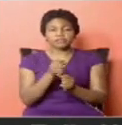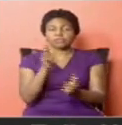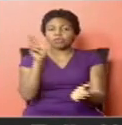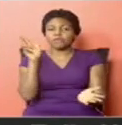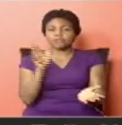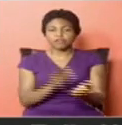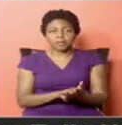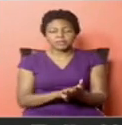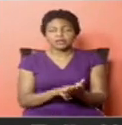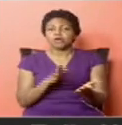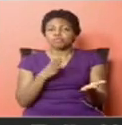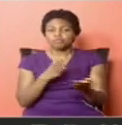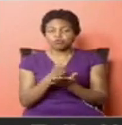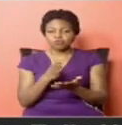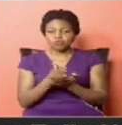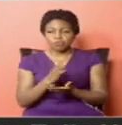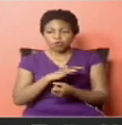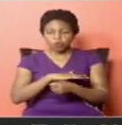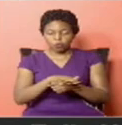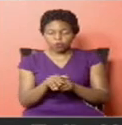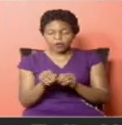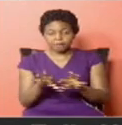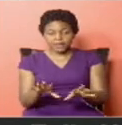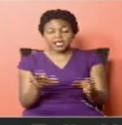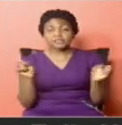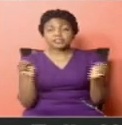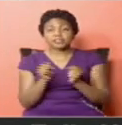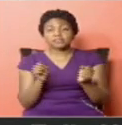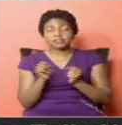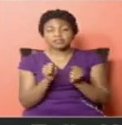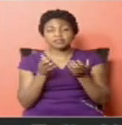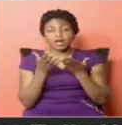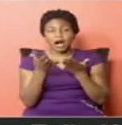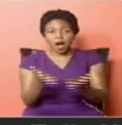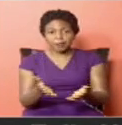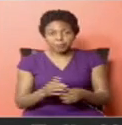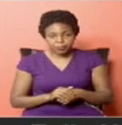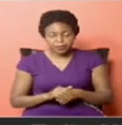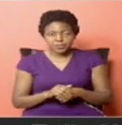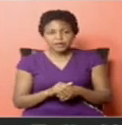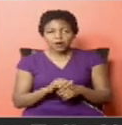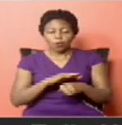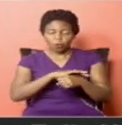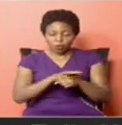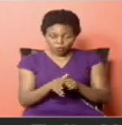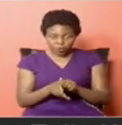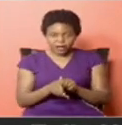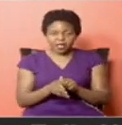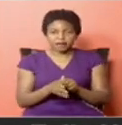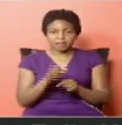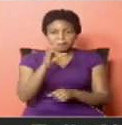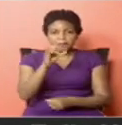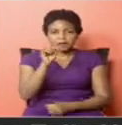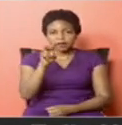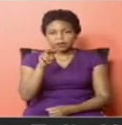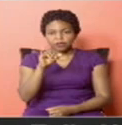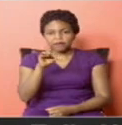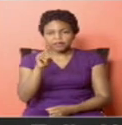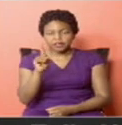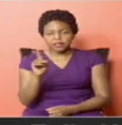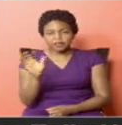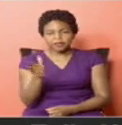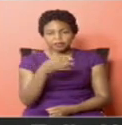the outbreak of coronavirus disease known as COVID-19, which was